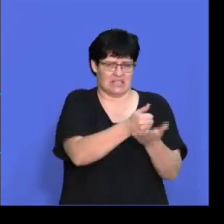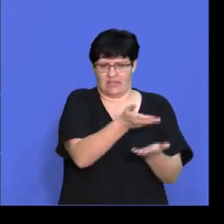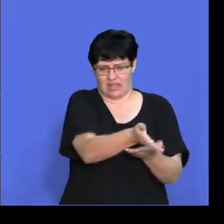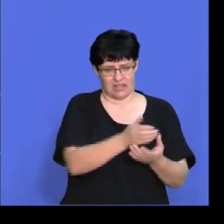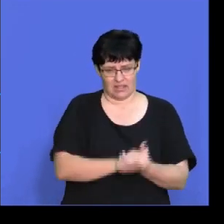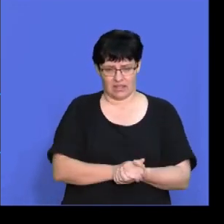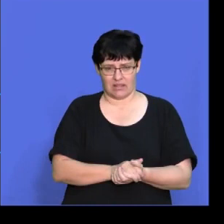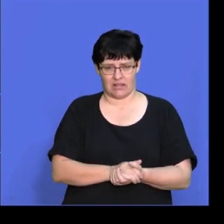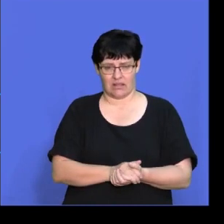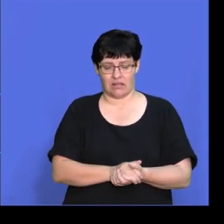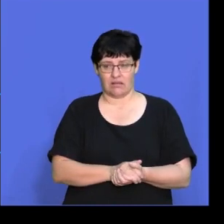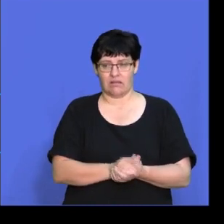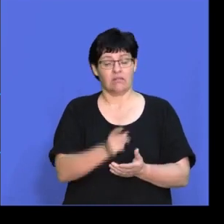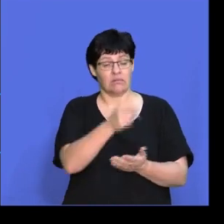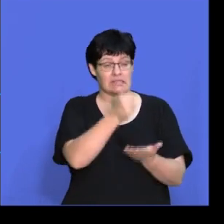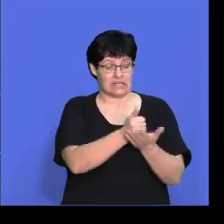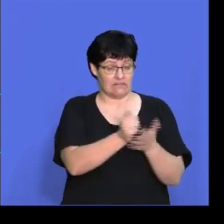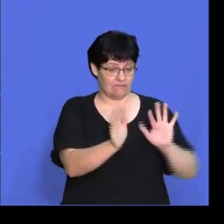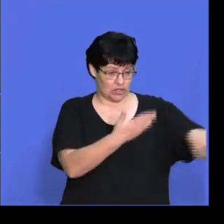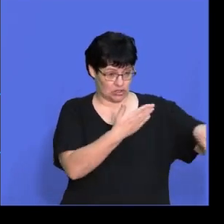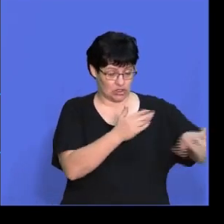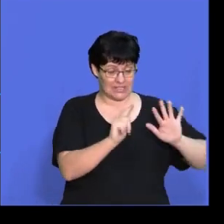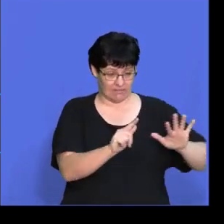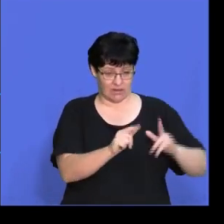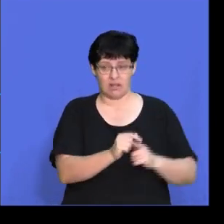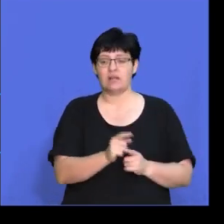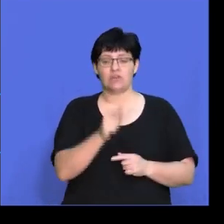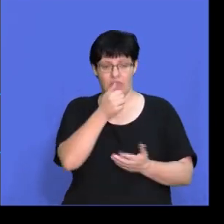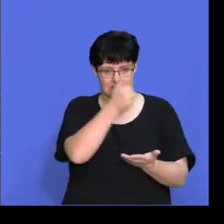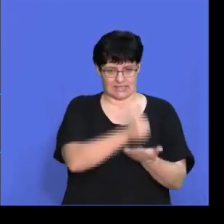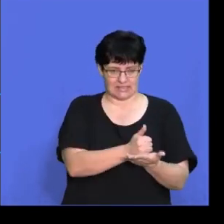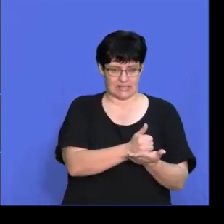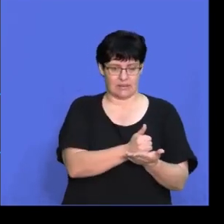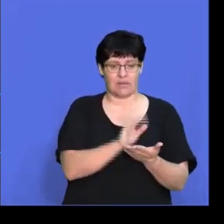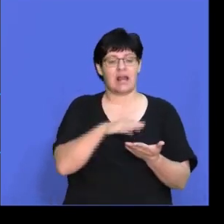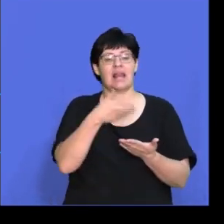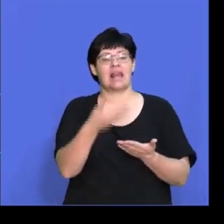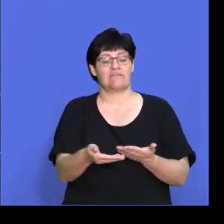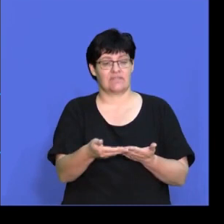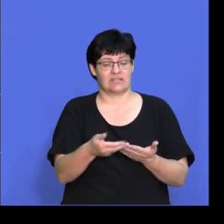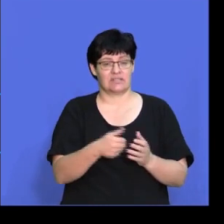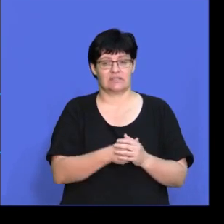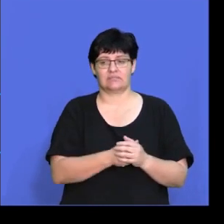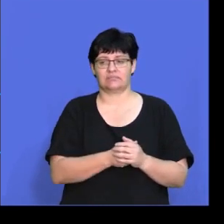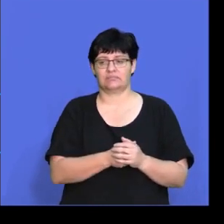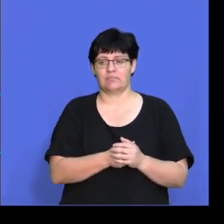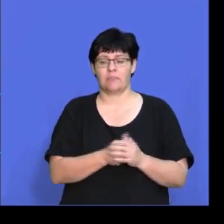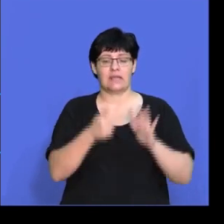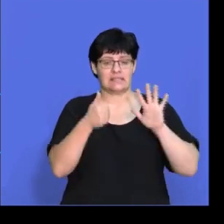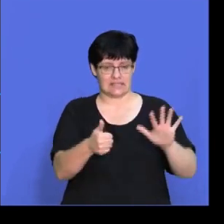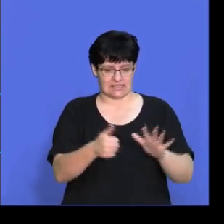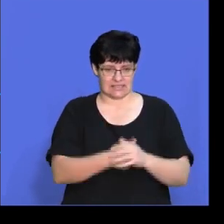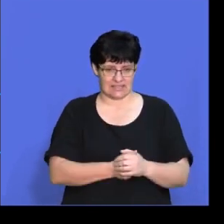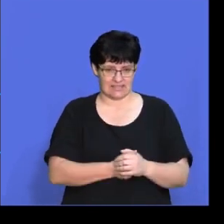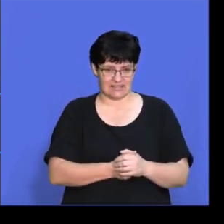them could fill that one seat. Once that seat has been filled, one of the students is sitting down. So if we move to the